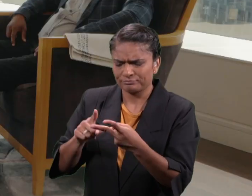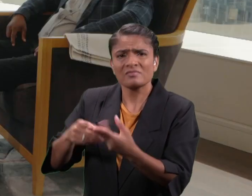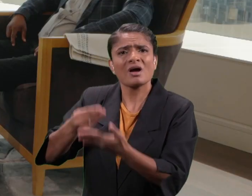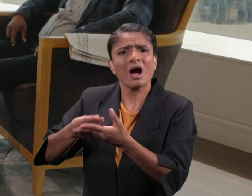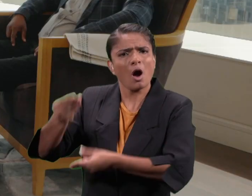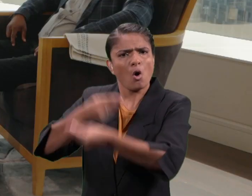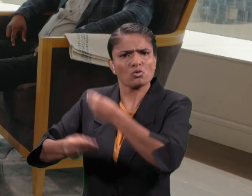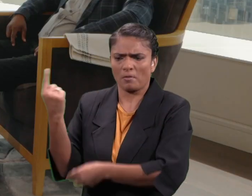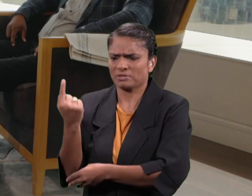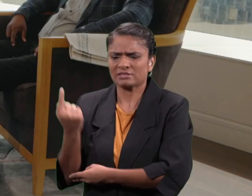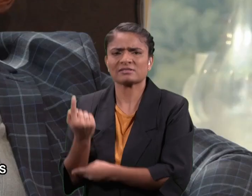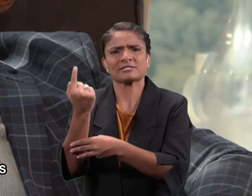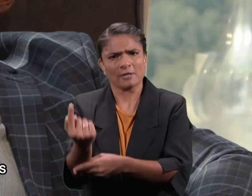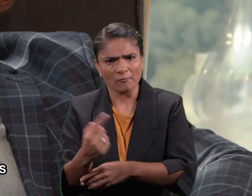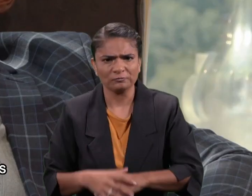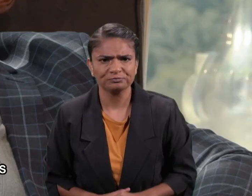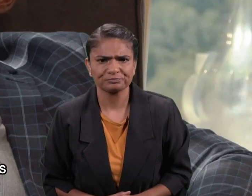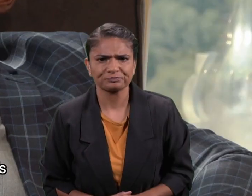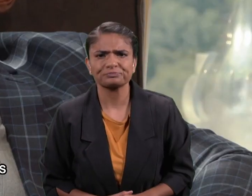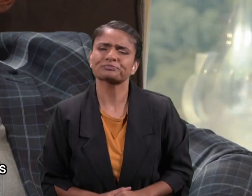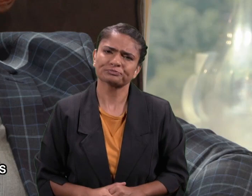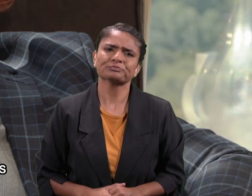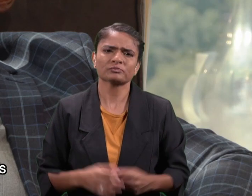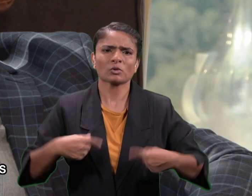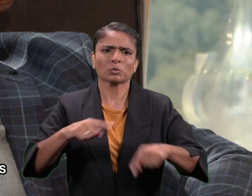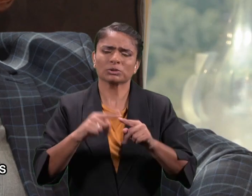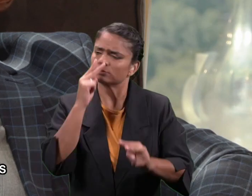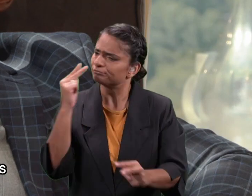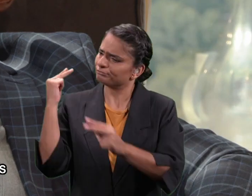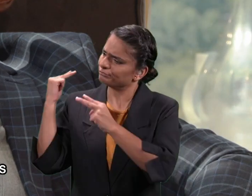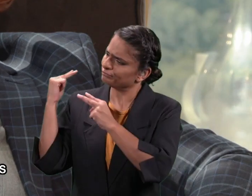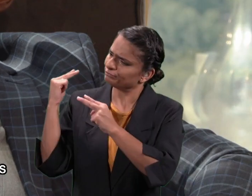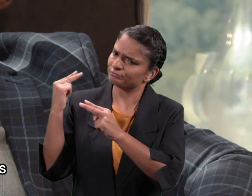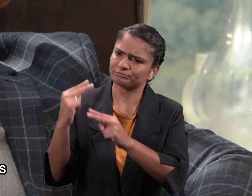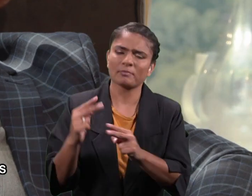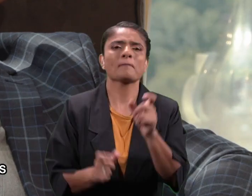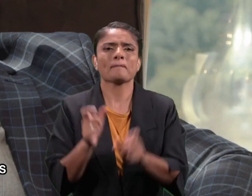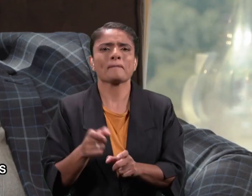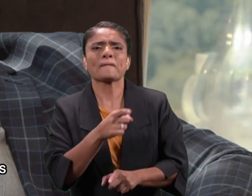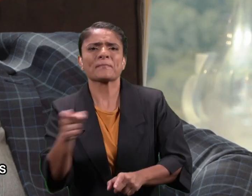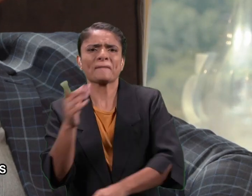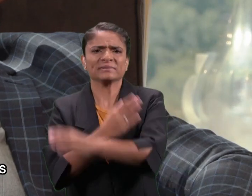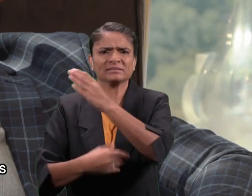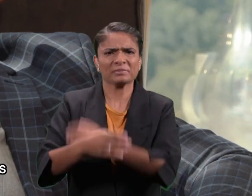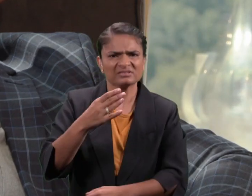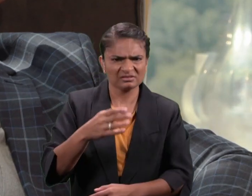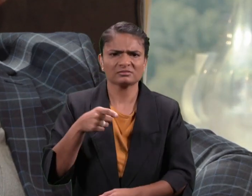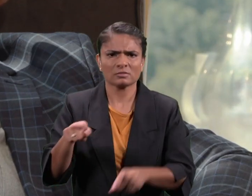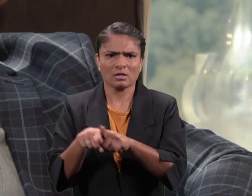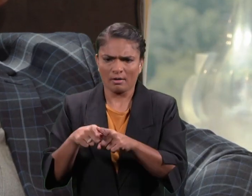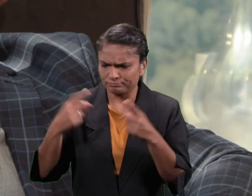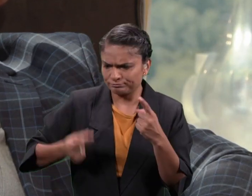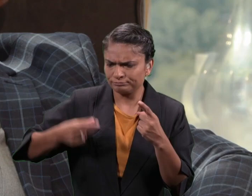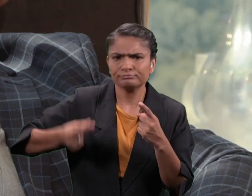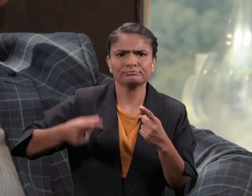and their economic independence? If we look back on the history of persons with disabilities in the country, just in